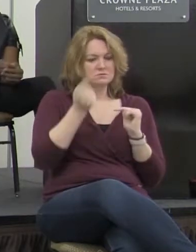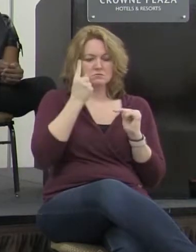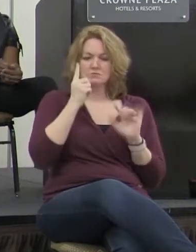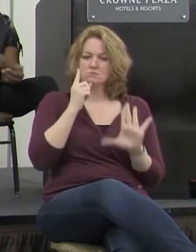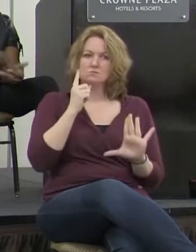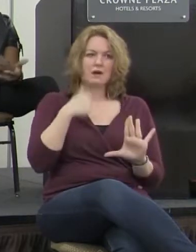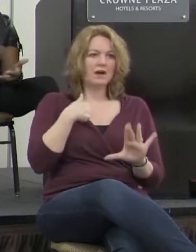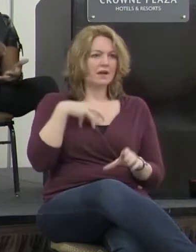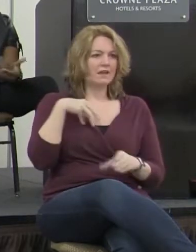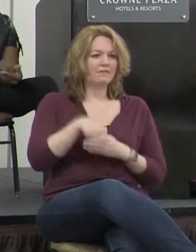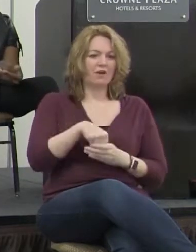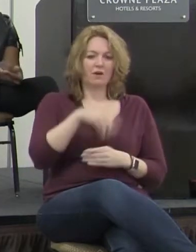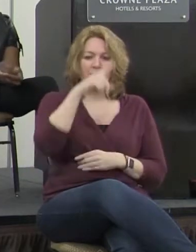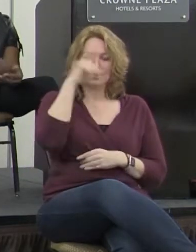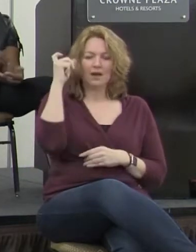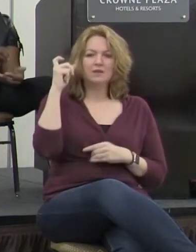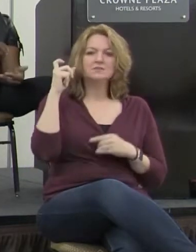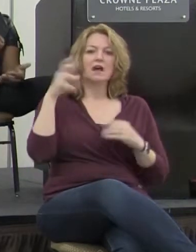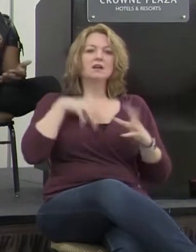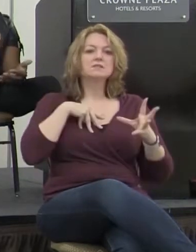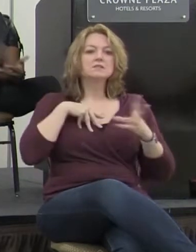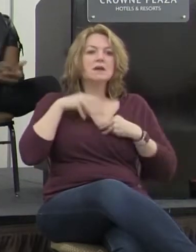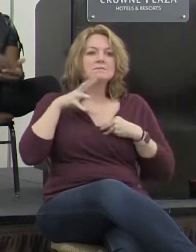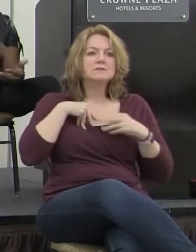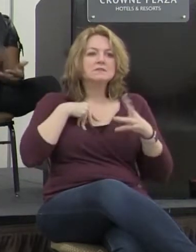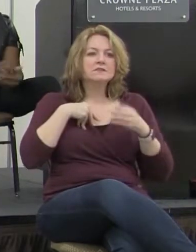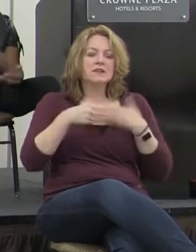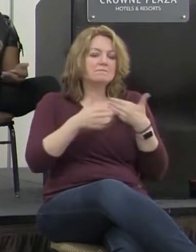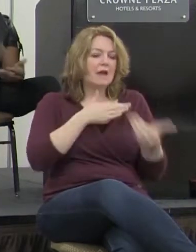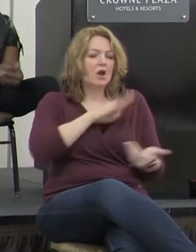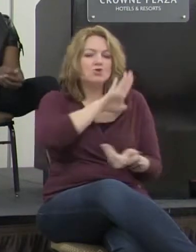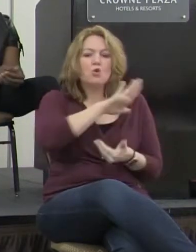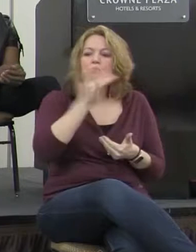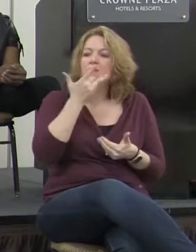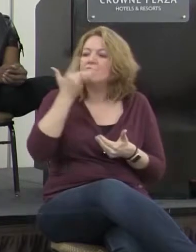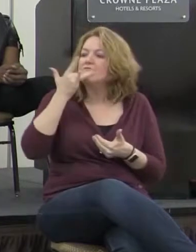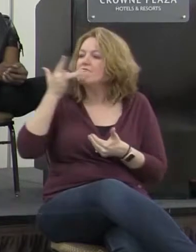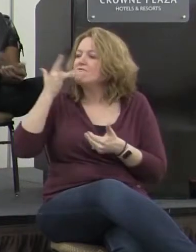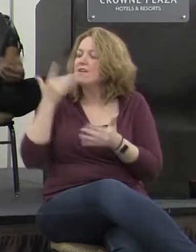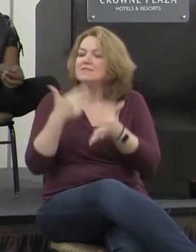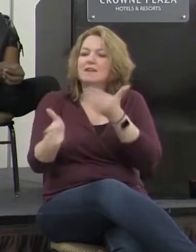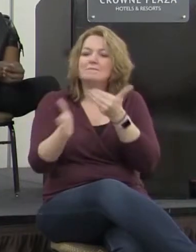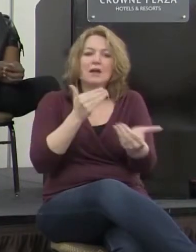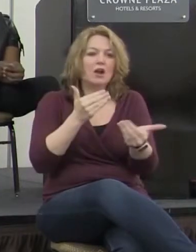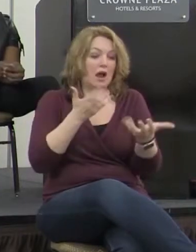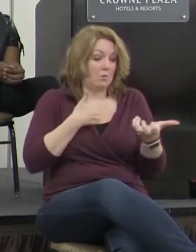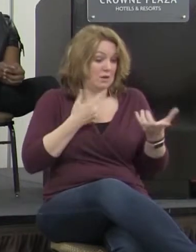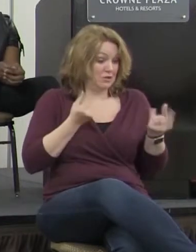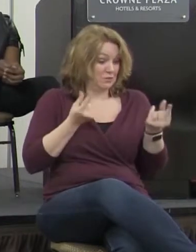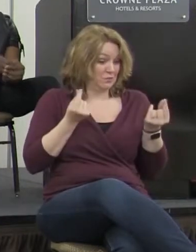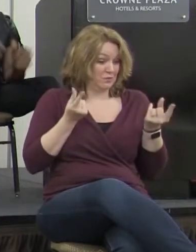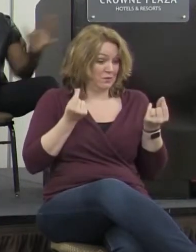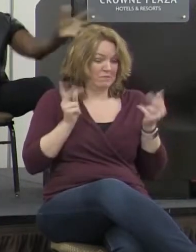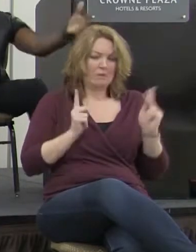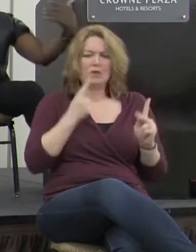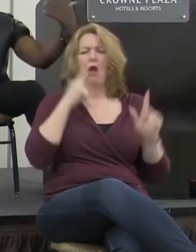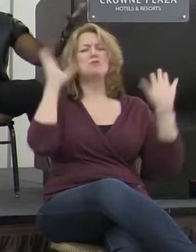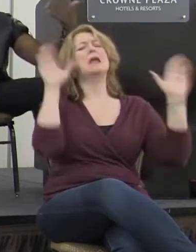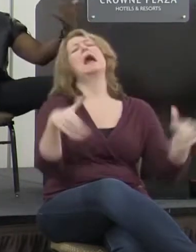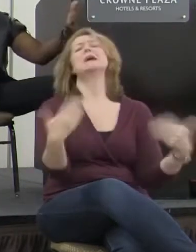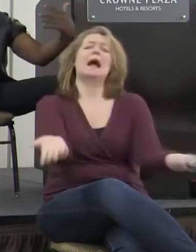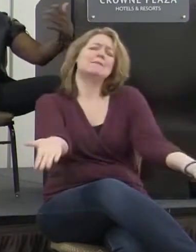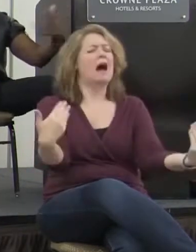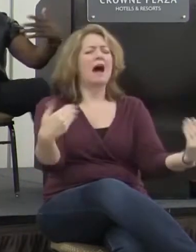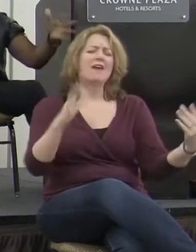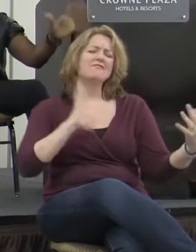came into it because of the acceptance. No matter what the kink, the fetish, the whatever it was that I wanted to do, people are going to say, yeah, come on, we